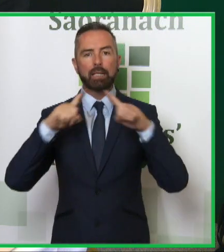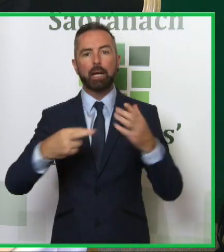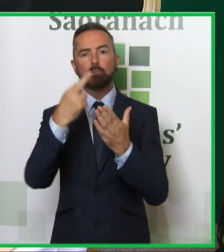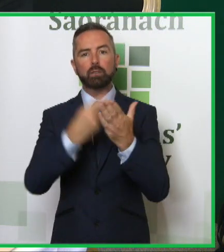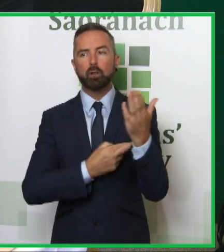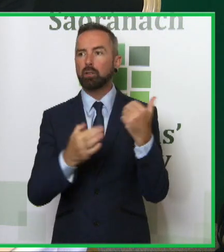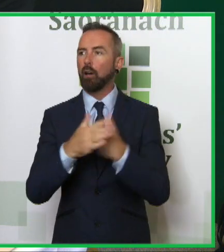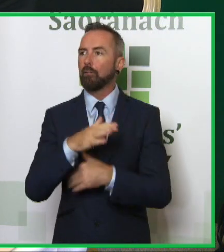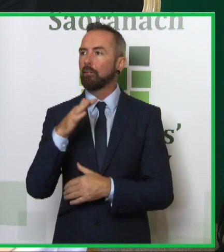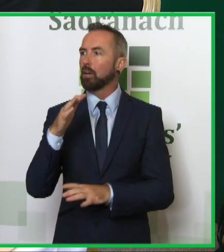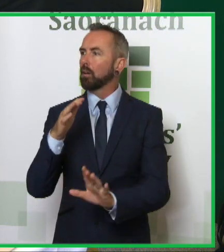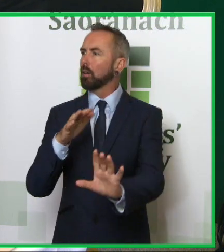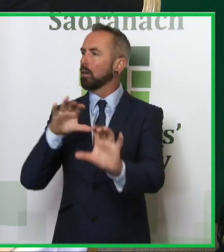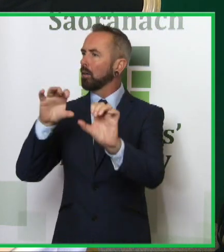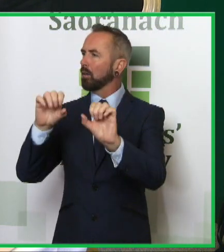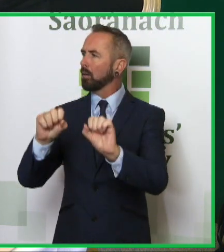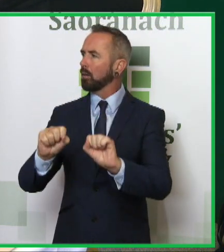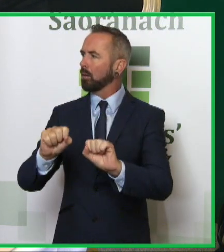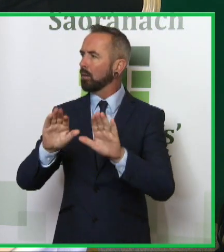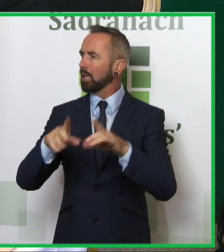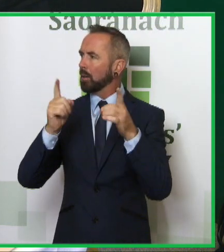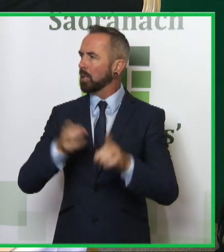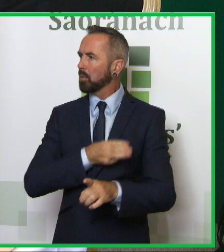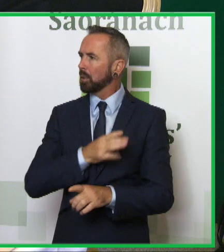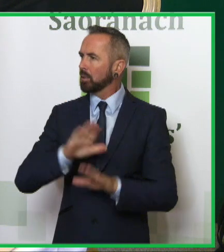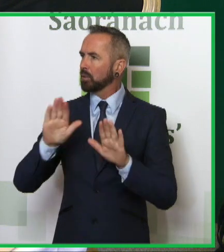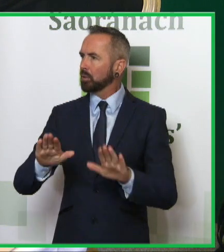results of, sorry folks, can I